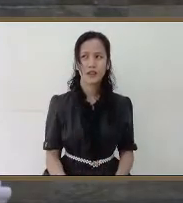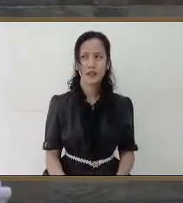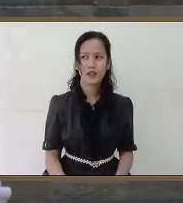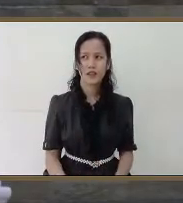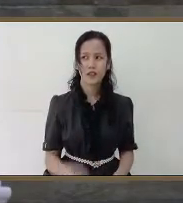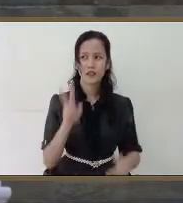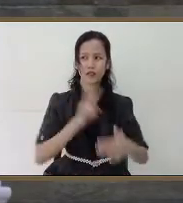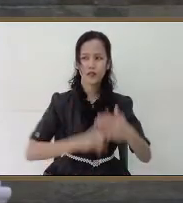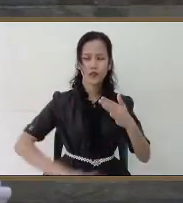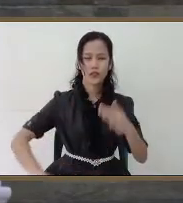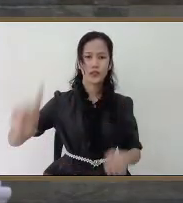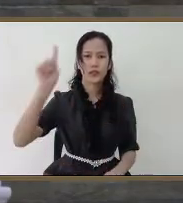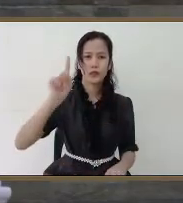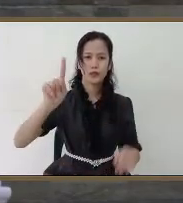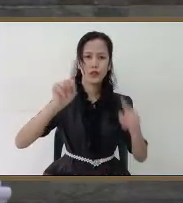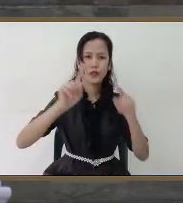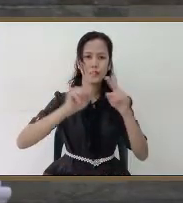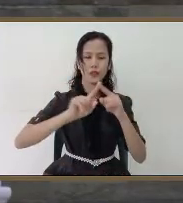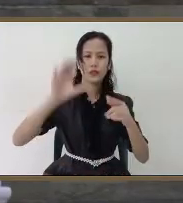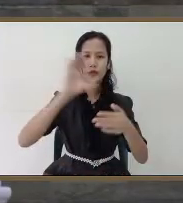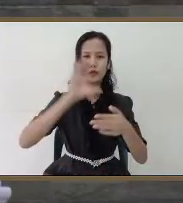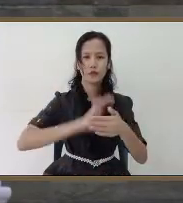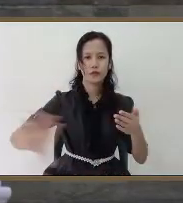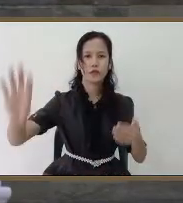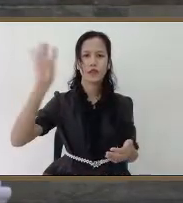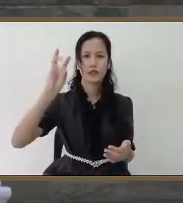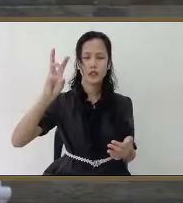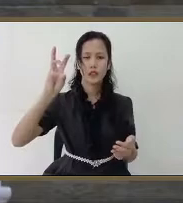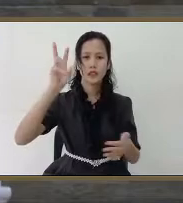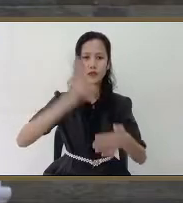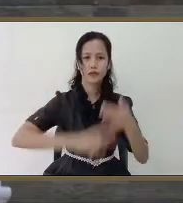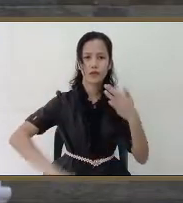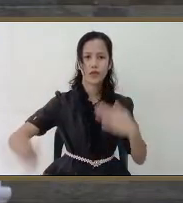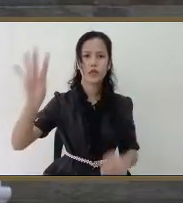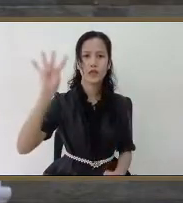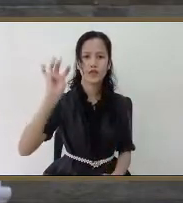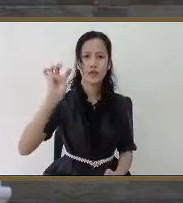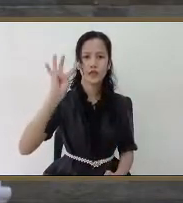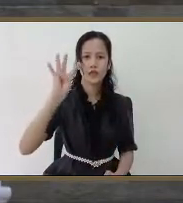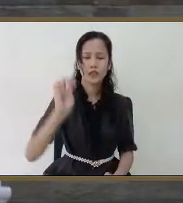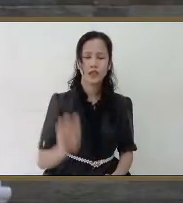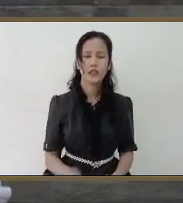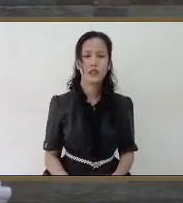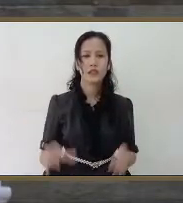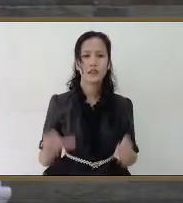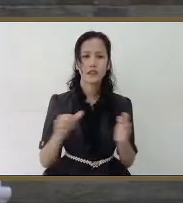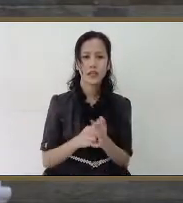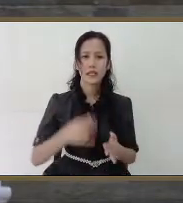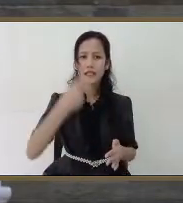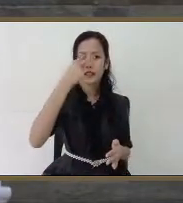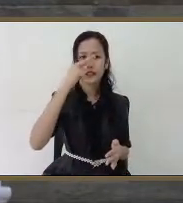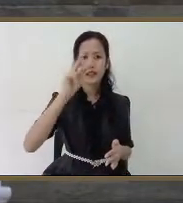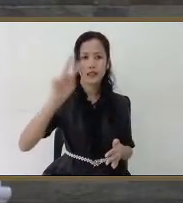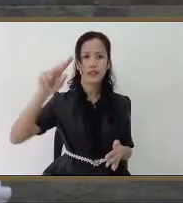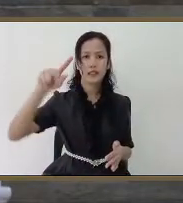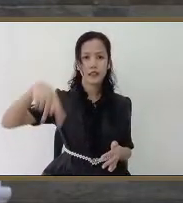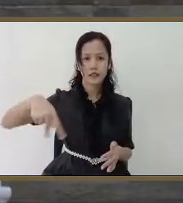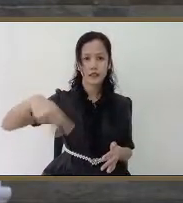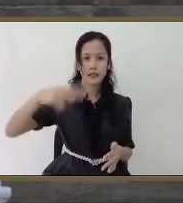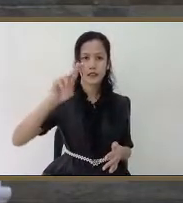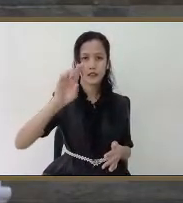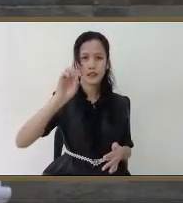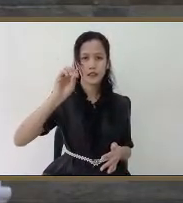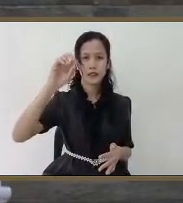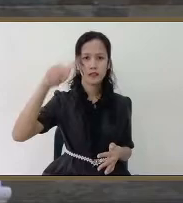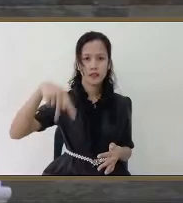verse 1 hanggang chapter 6 to verse number 14, makikita na po natin diyan yung mga prophets sa pag-exhort nila